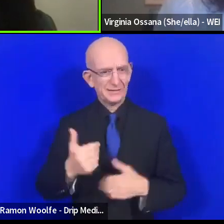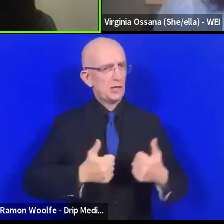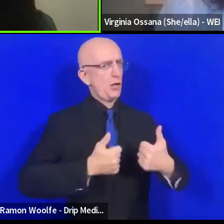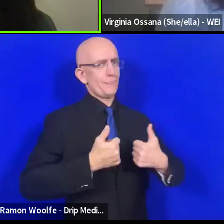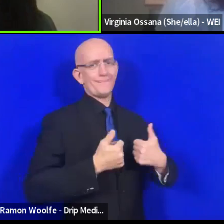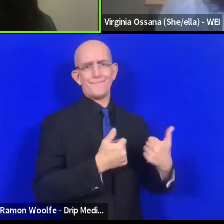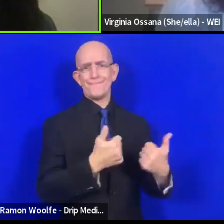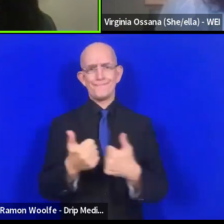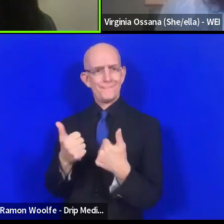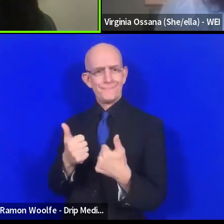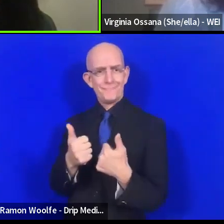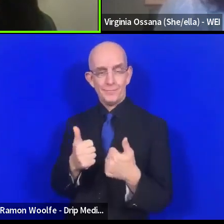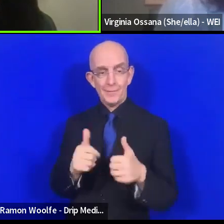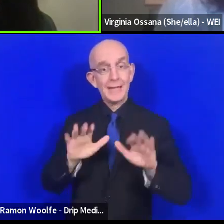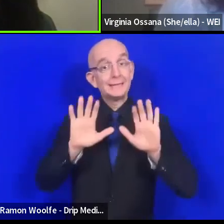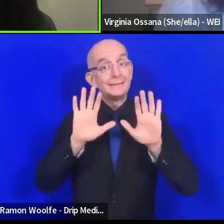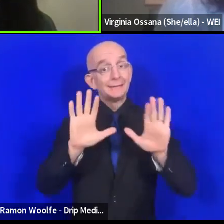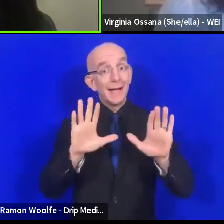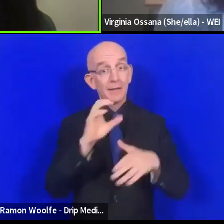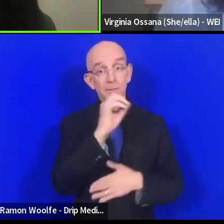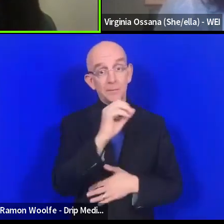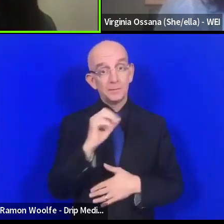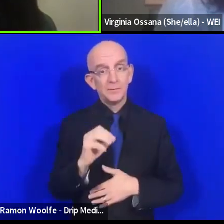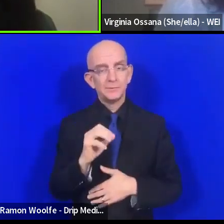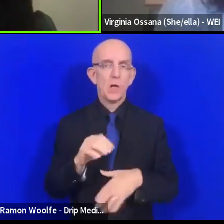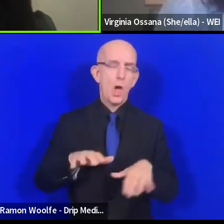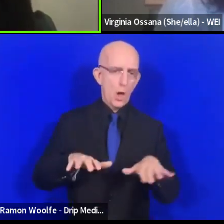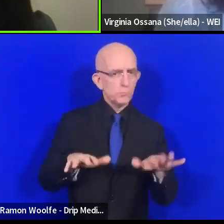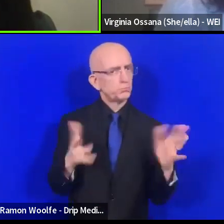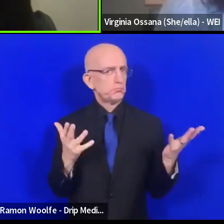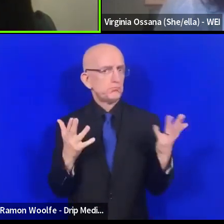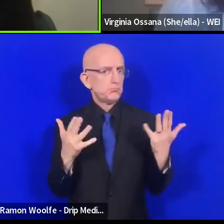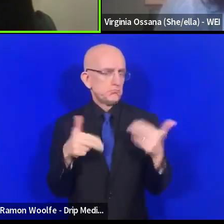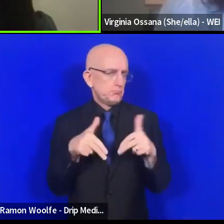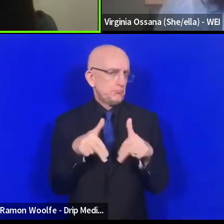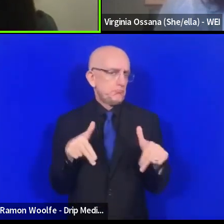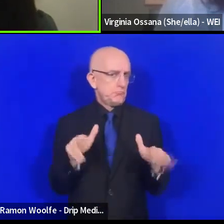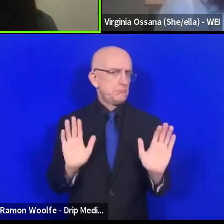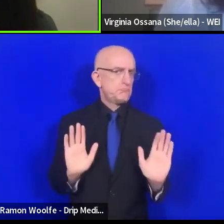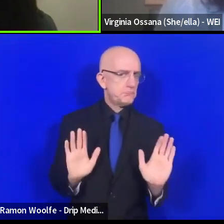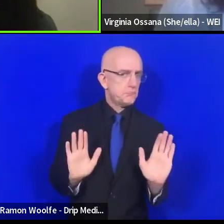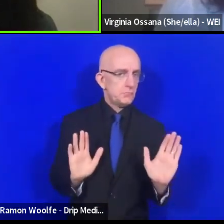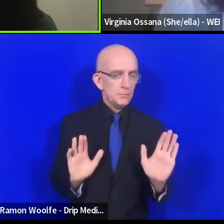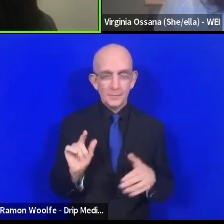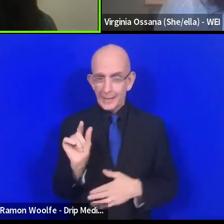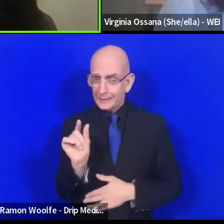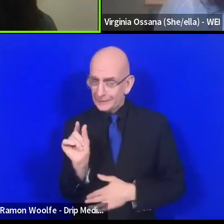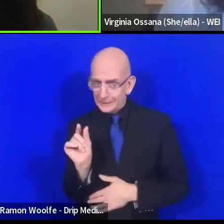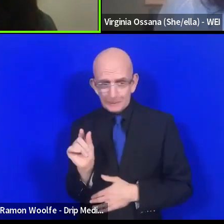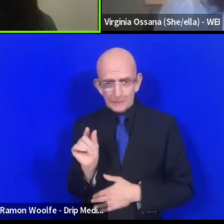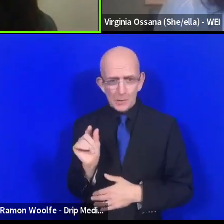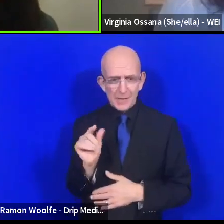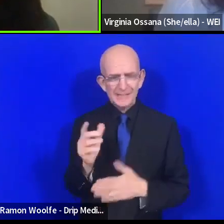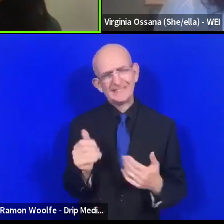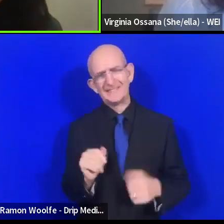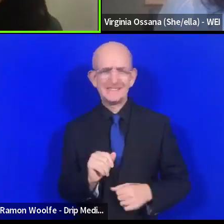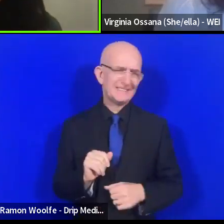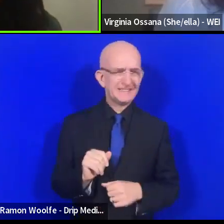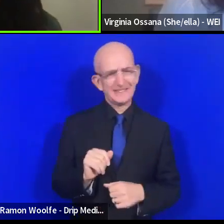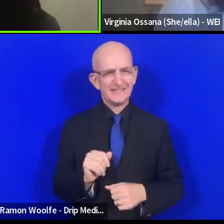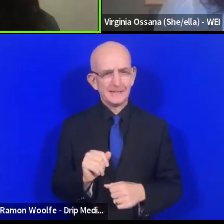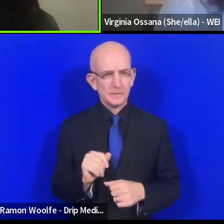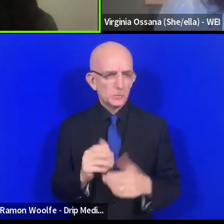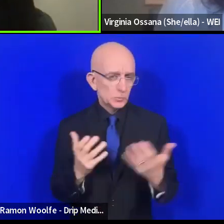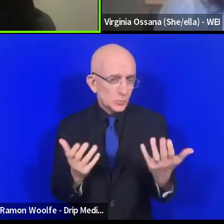dissatisfied. And similarly for the virtual conference, similar numbers. So the fact that one of the highest levels